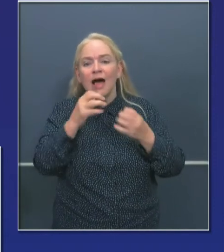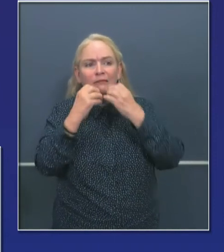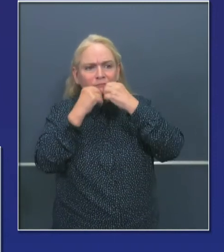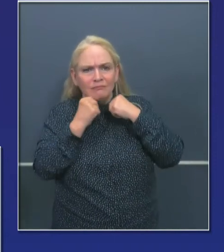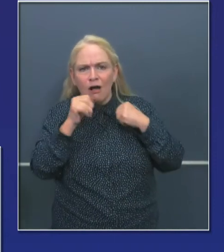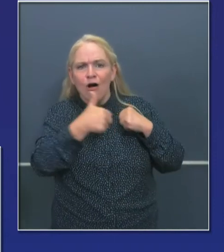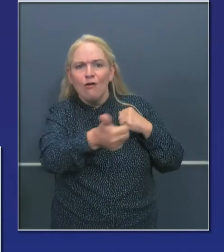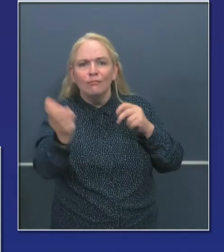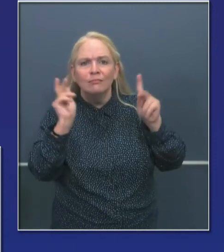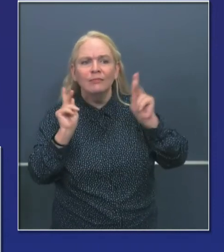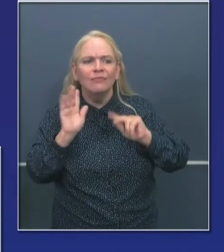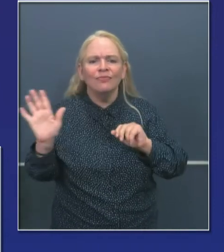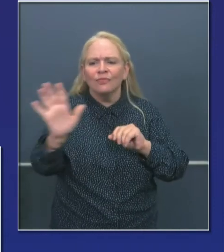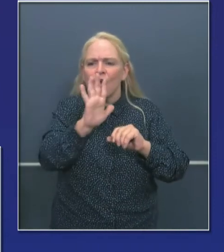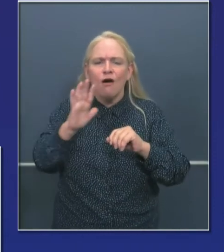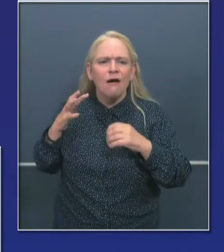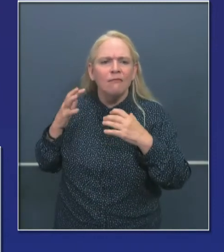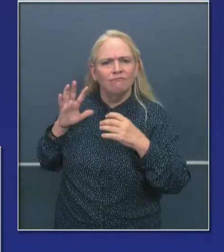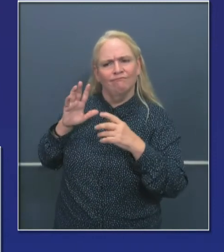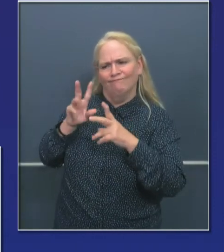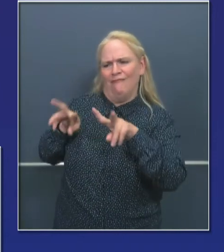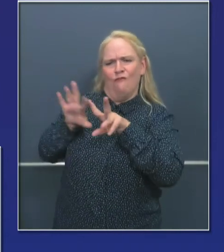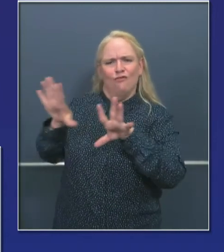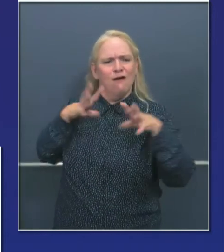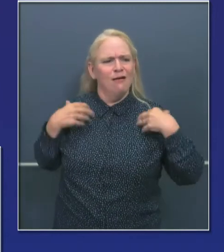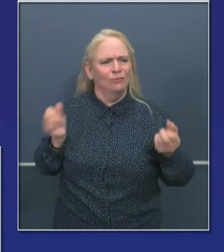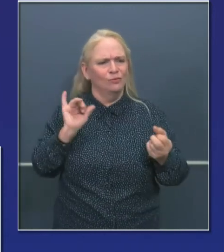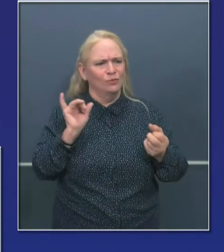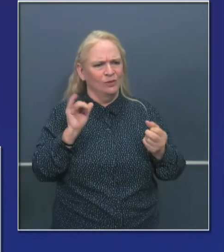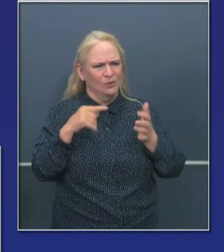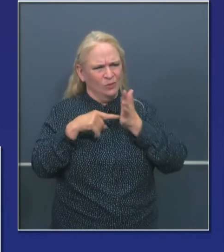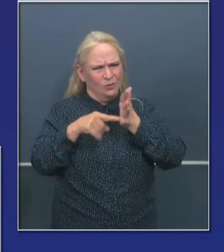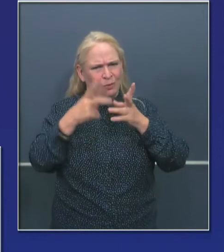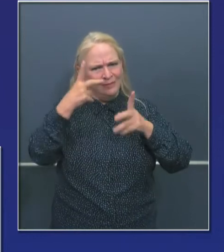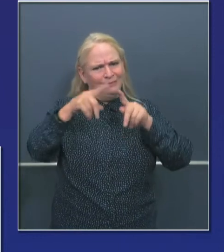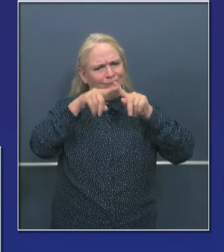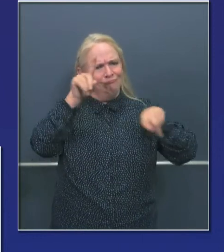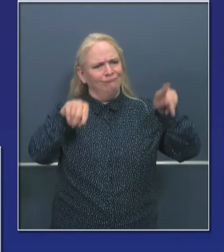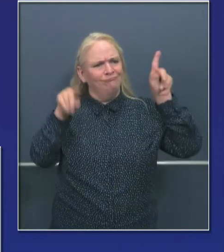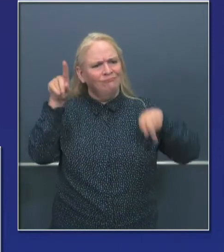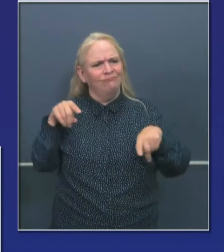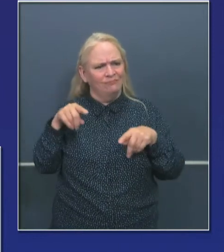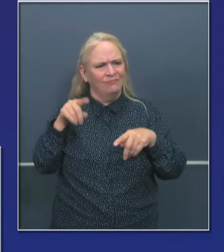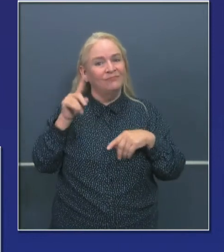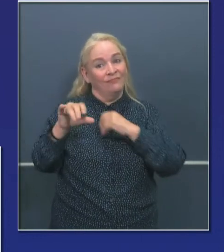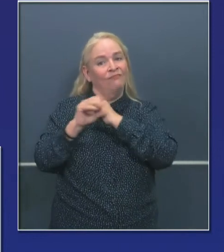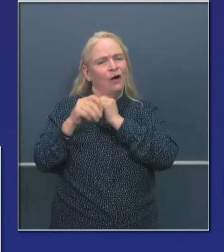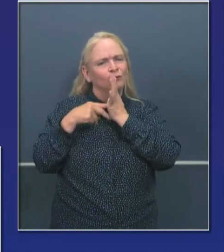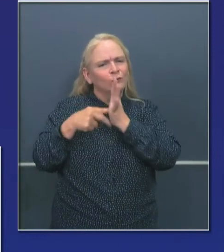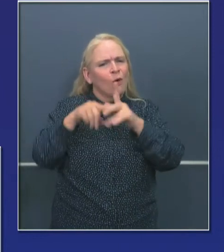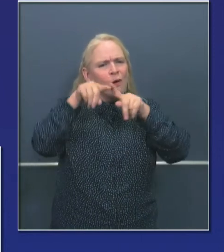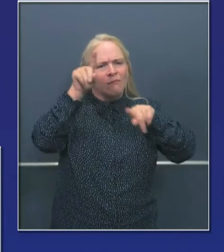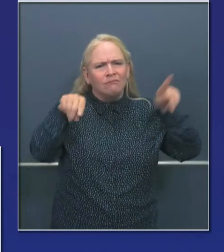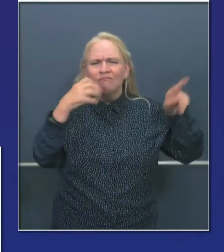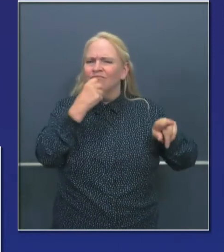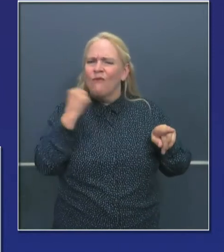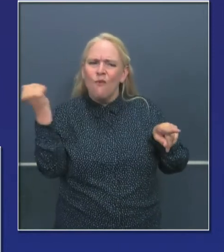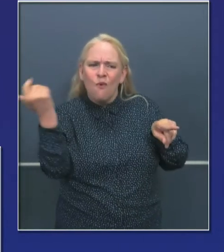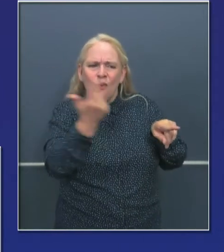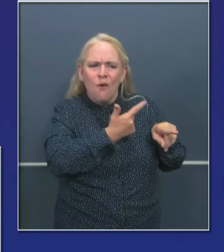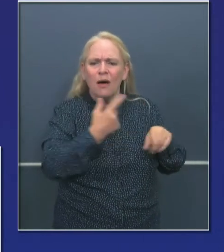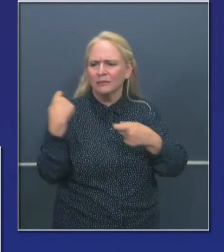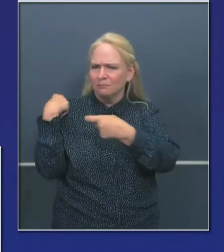one that truly represents the diversity of our state, providing a message in Spanish, as